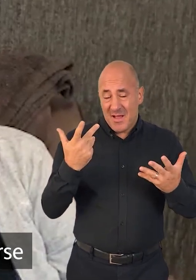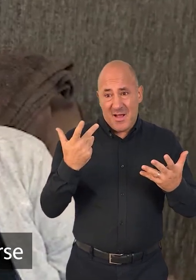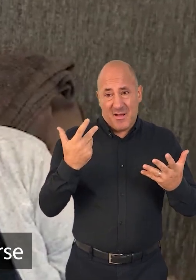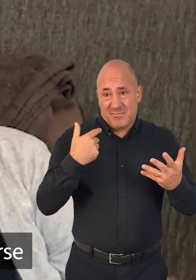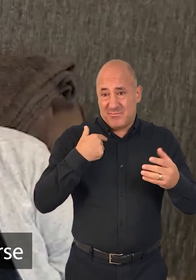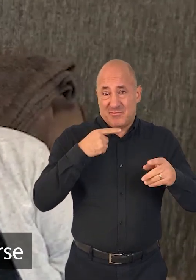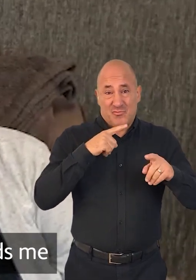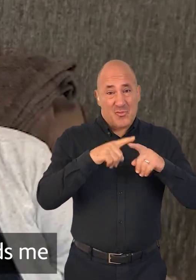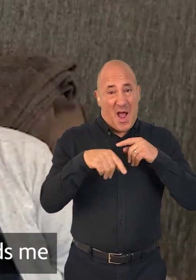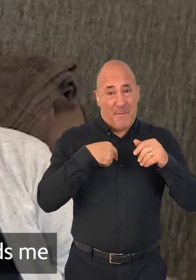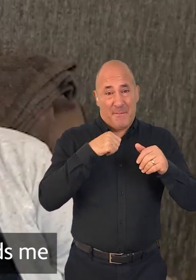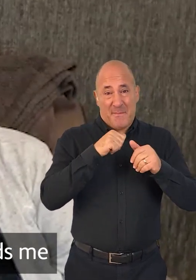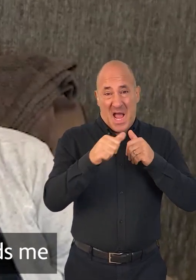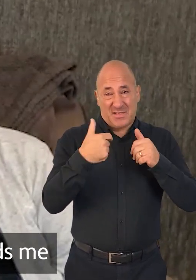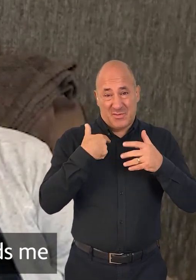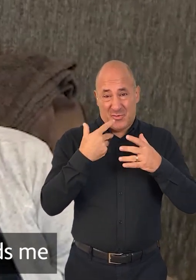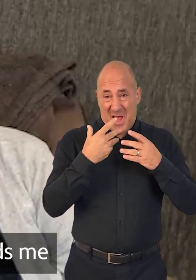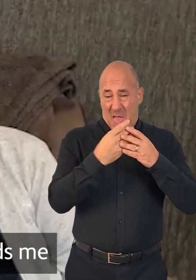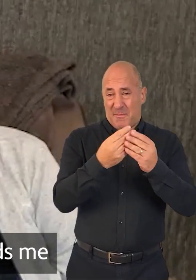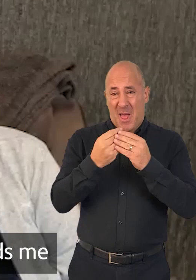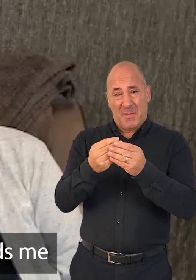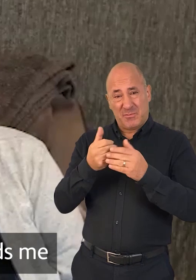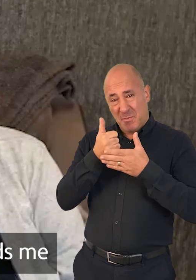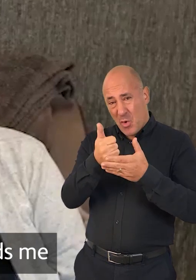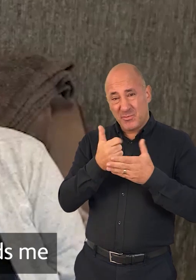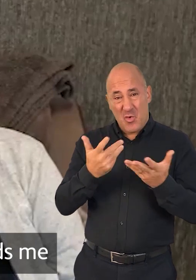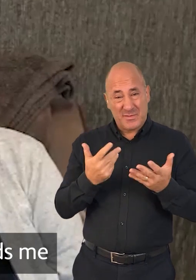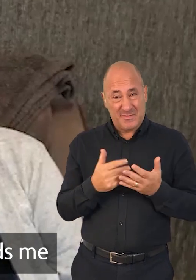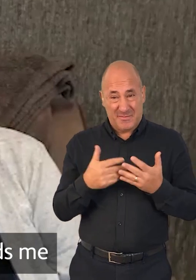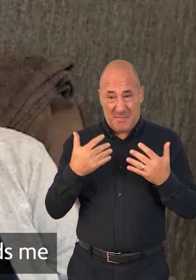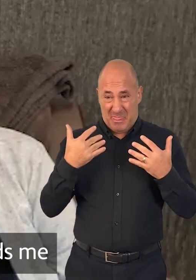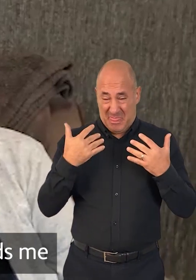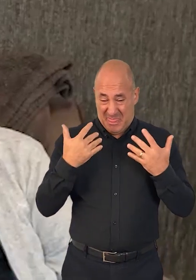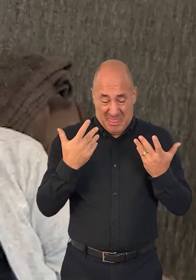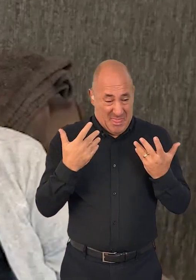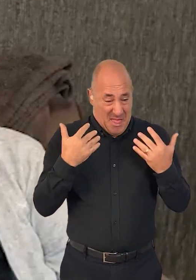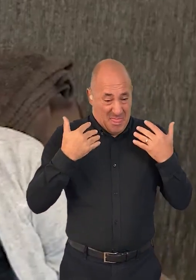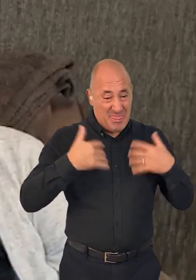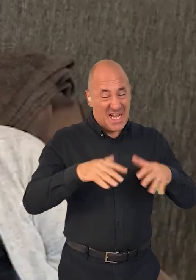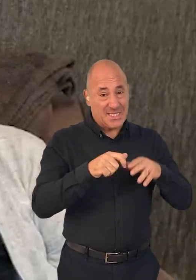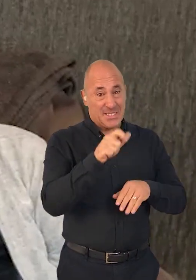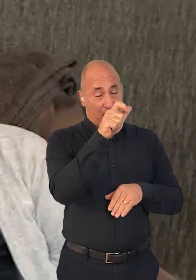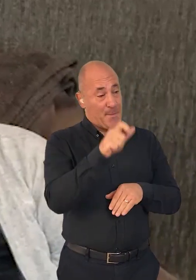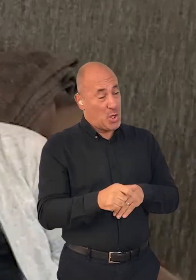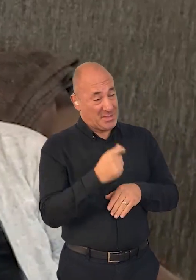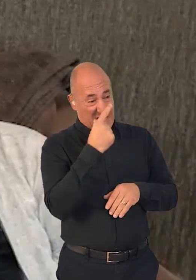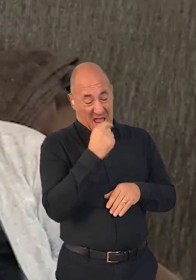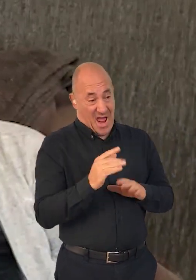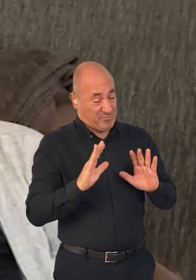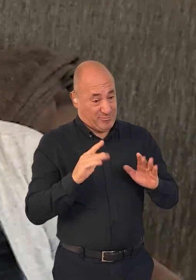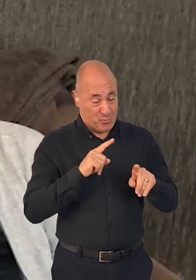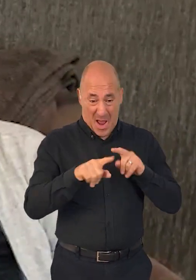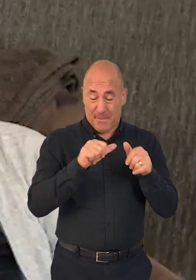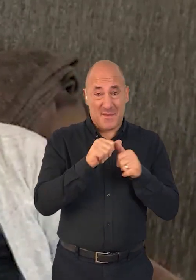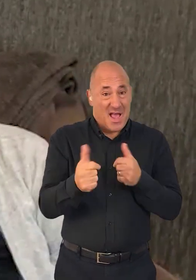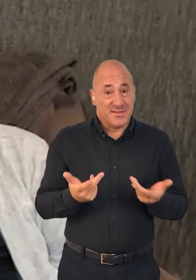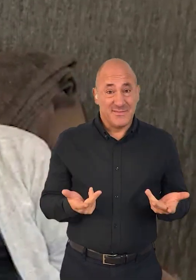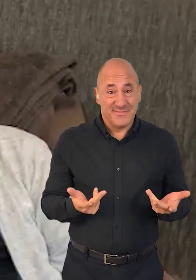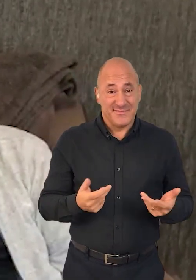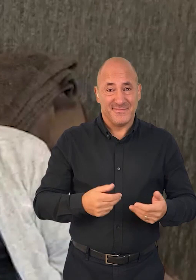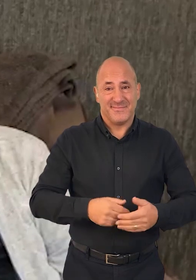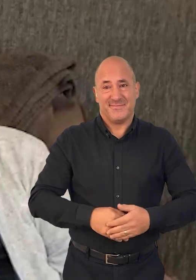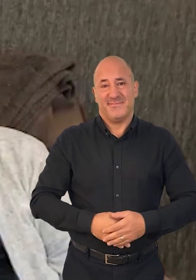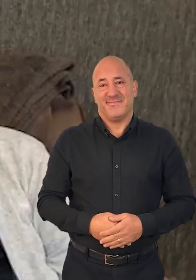nurse and an auntie and whoever it is that needs me, I just try and do my best.